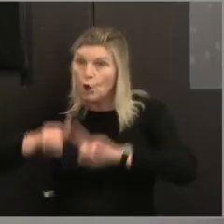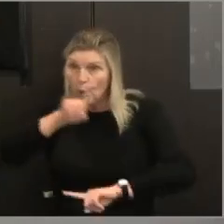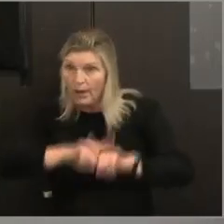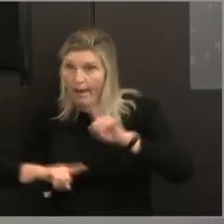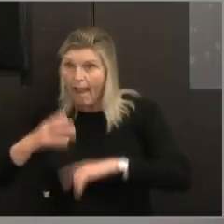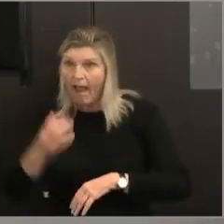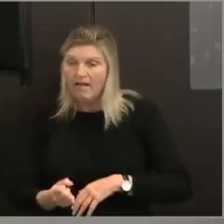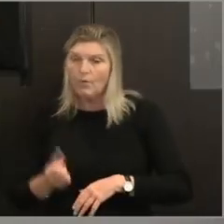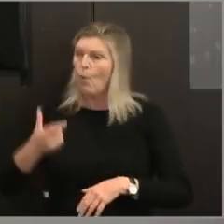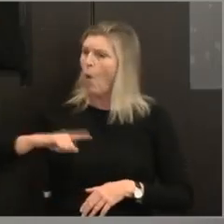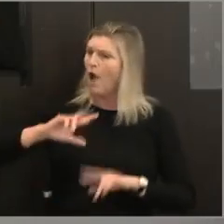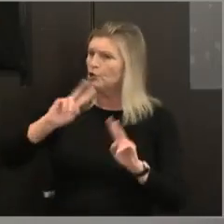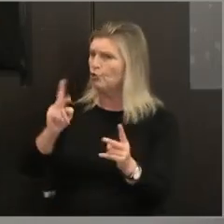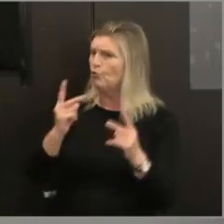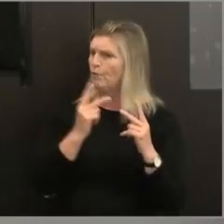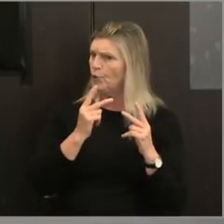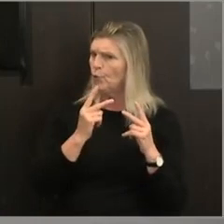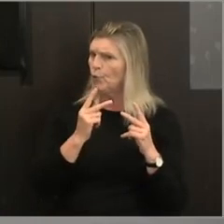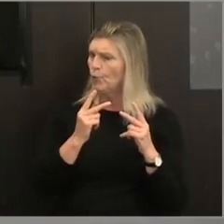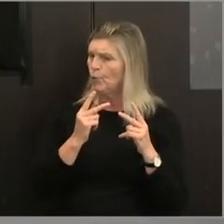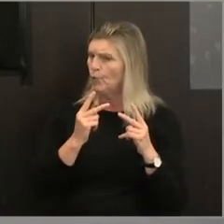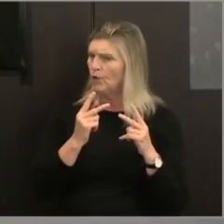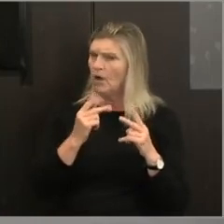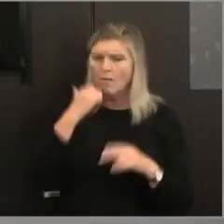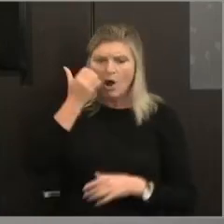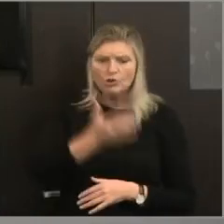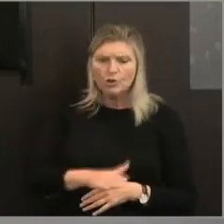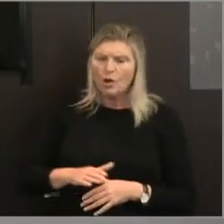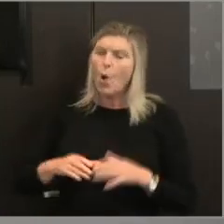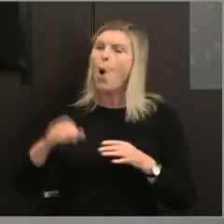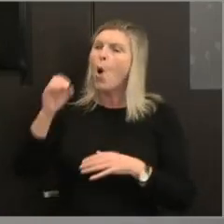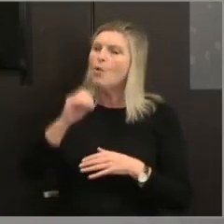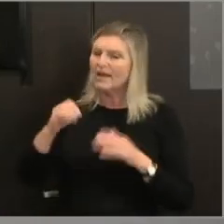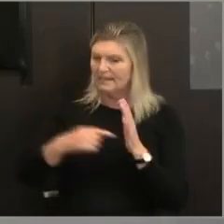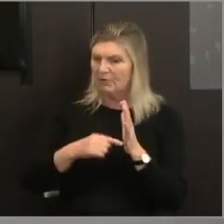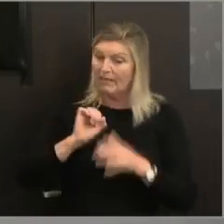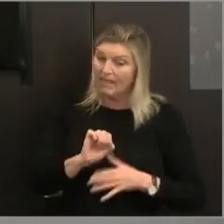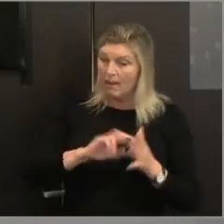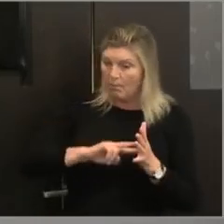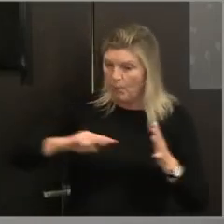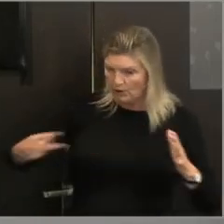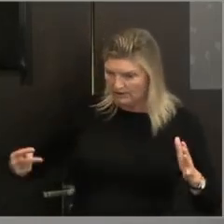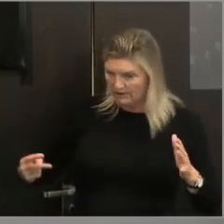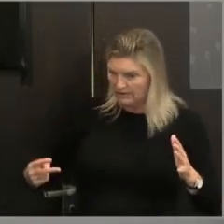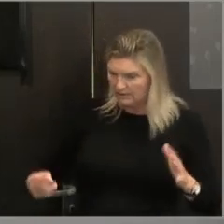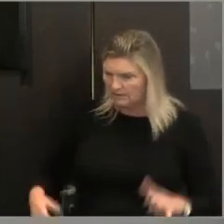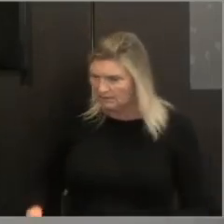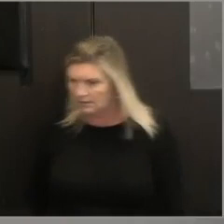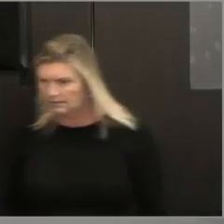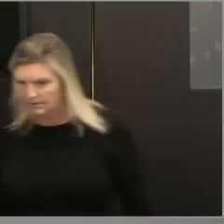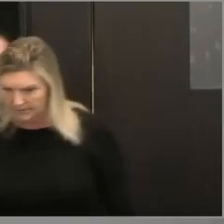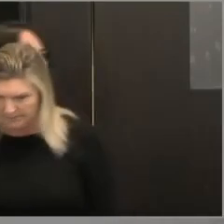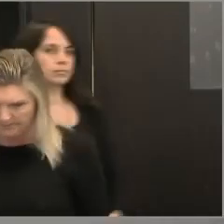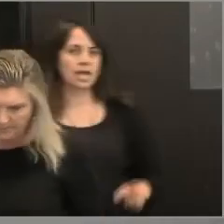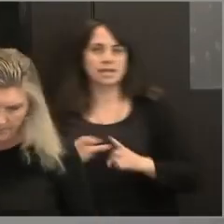of current oranga tamariki policies. A member of the governing body for the review, Dame Nada Glavish,